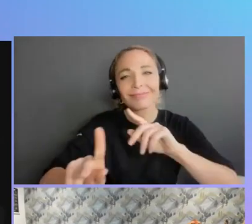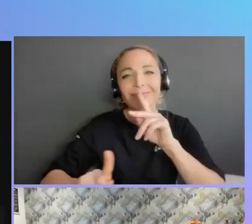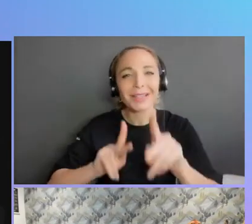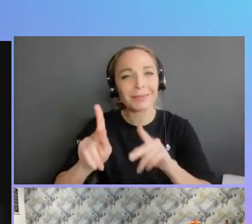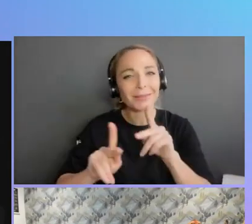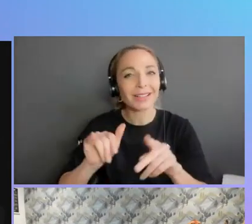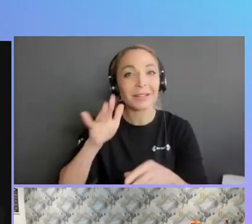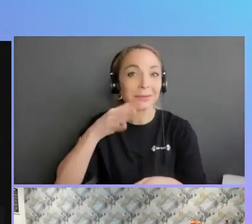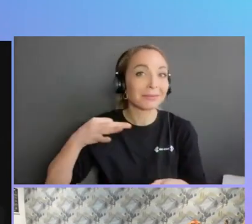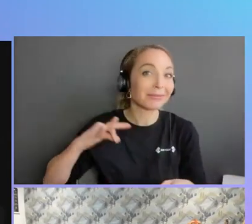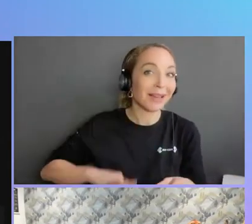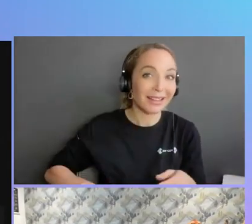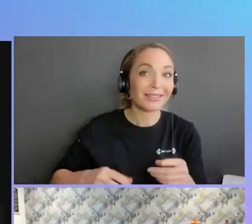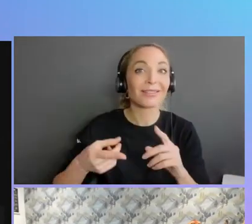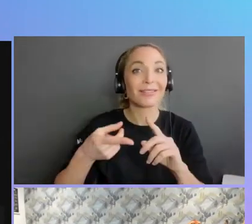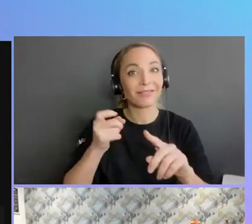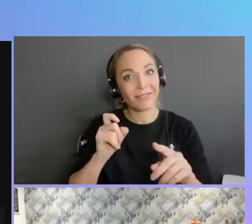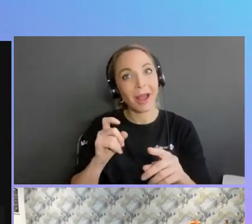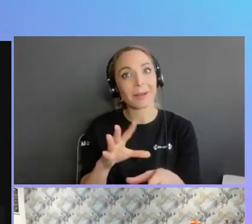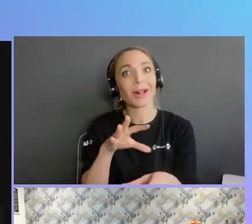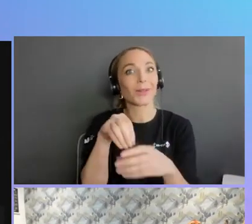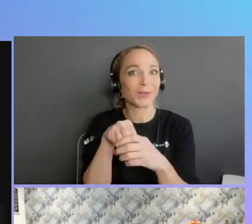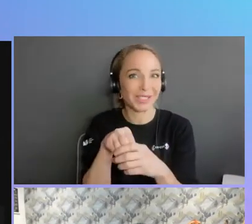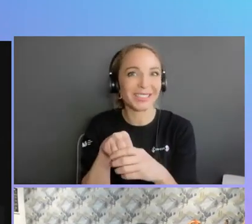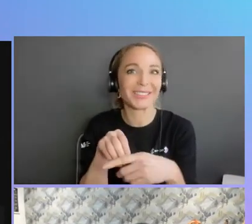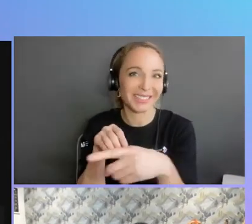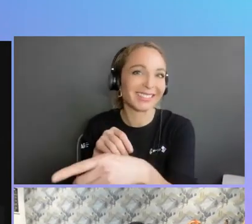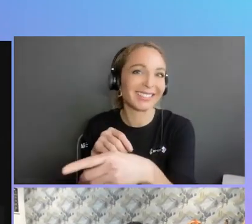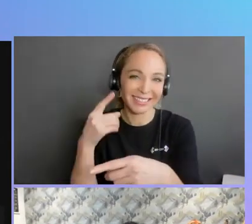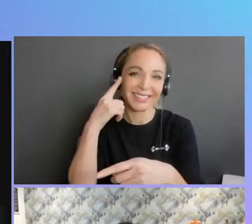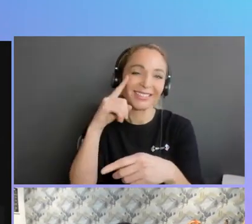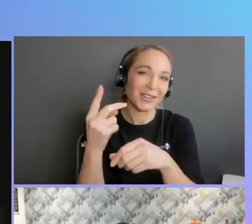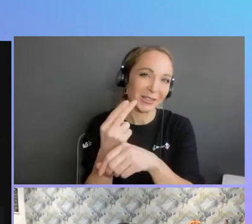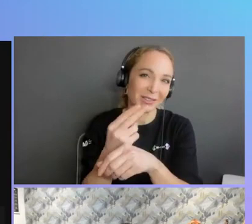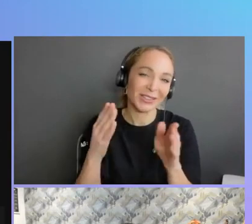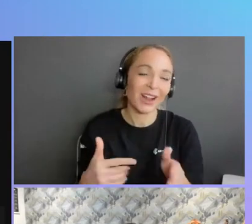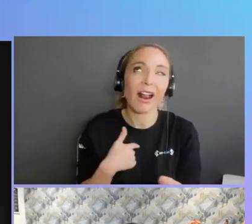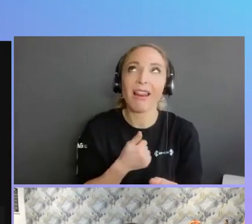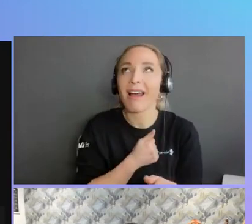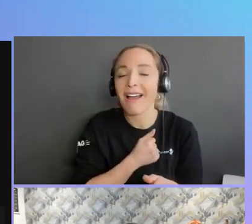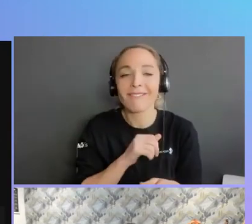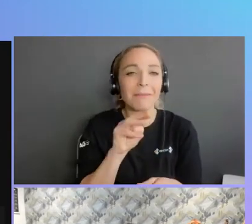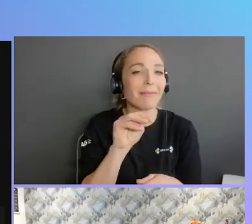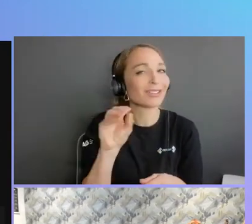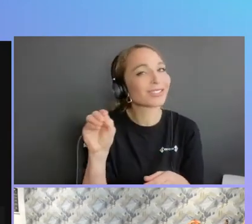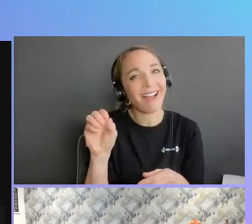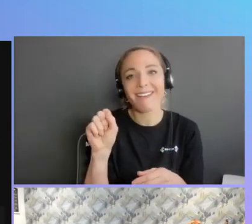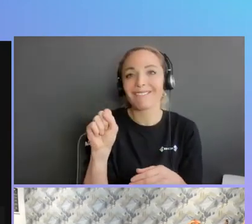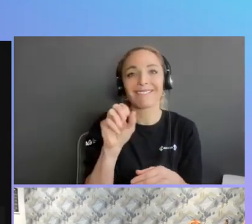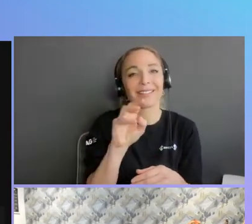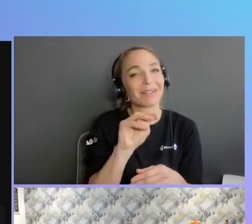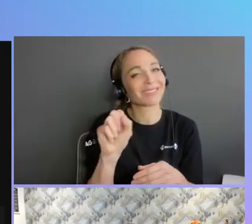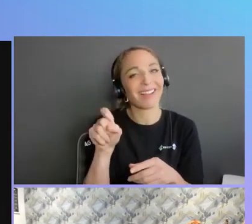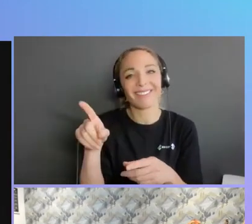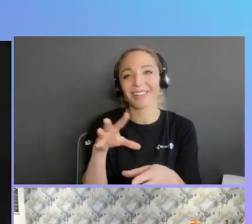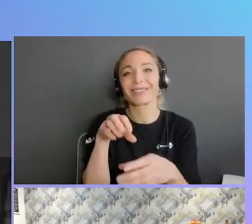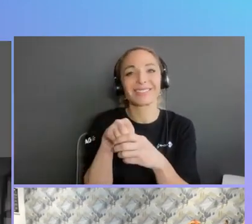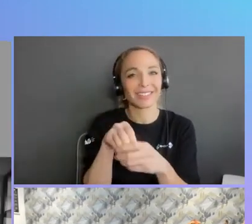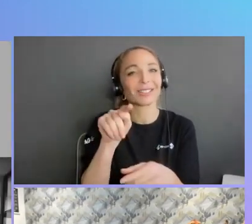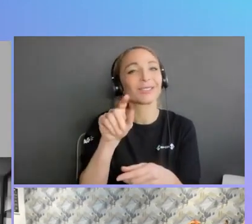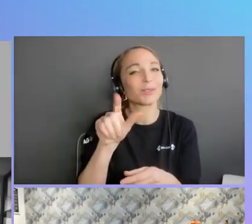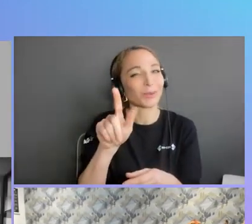way, I love the Microsoft Inclusive Toolkit. If you never check it out. It's super cool and it